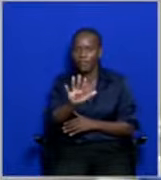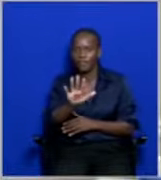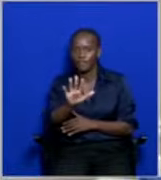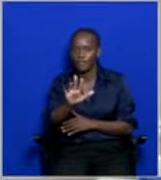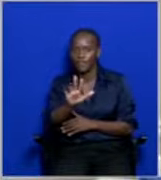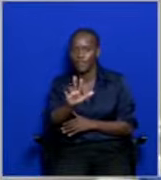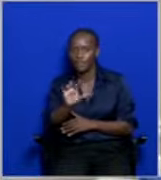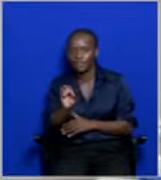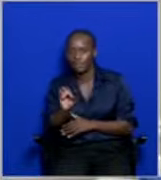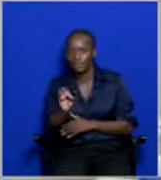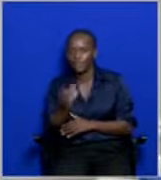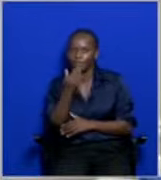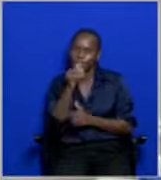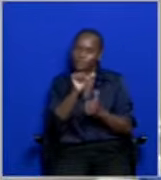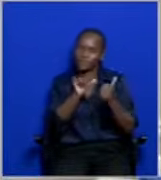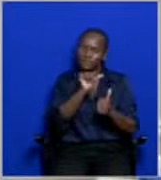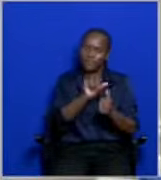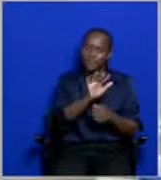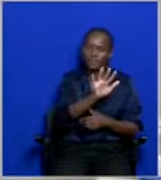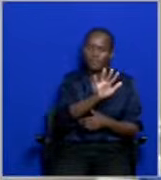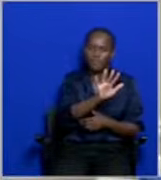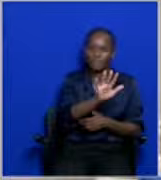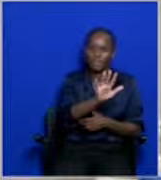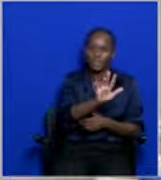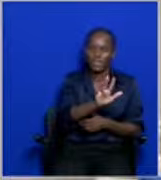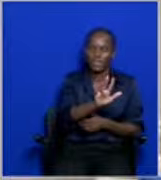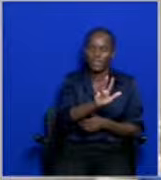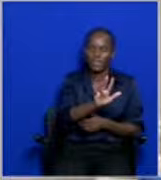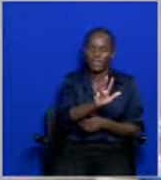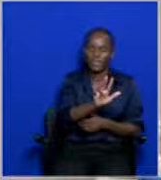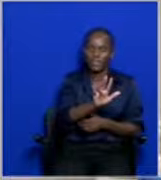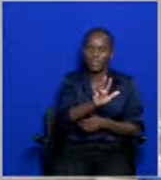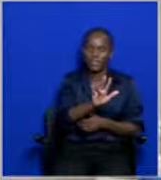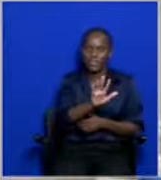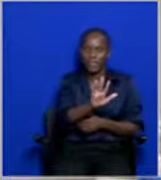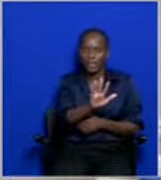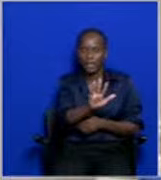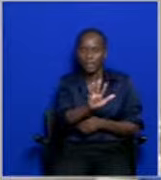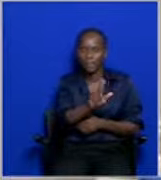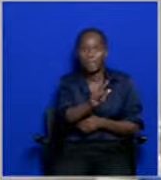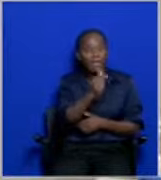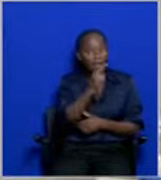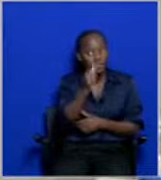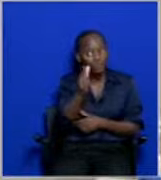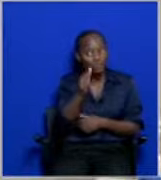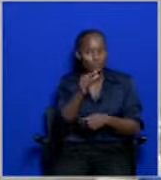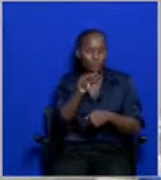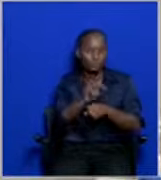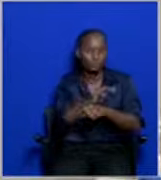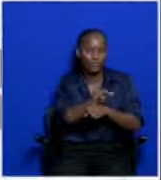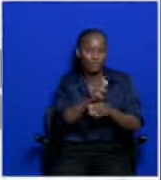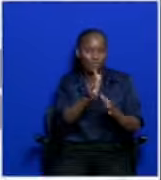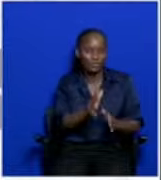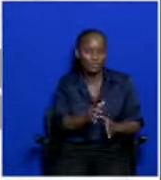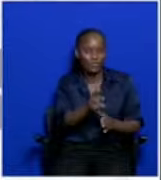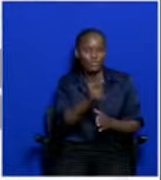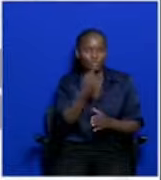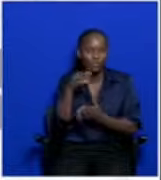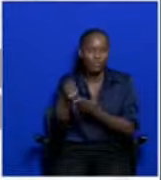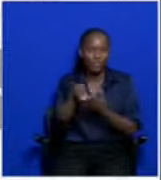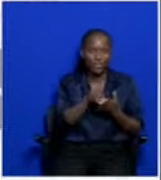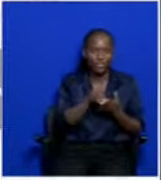589, his supervisor to fetch the radio. They just sent me the above, which are all inside his